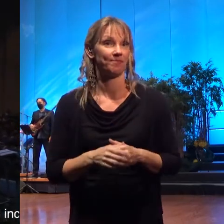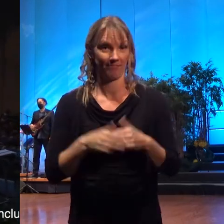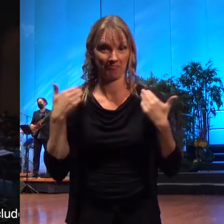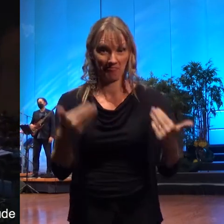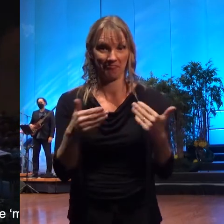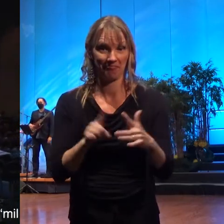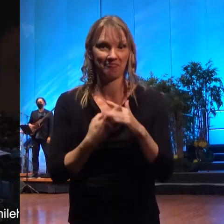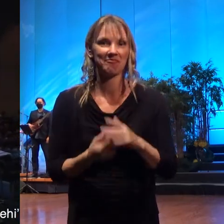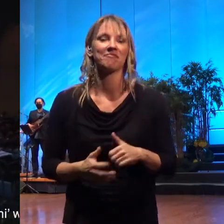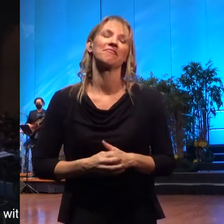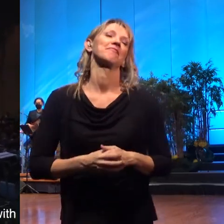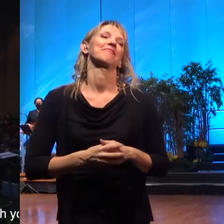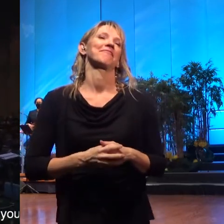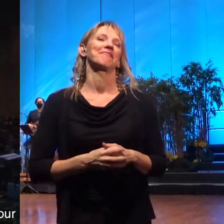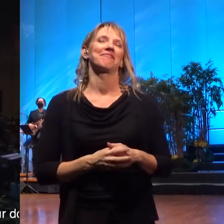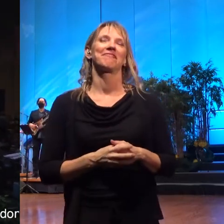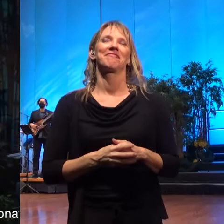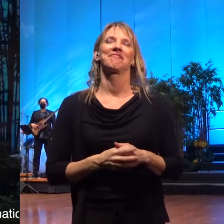go.